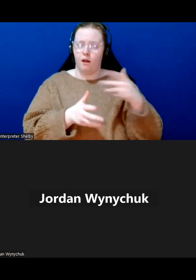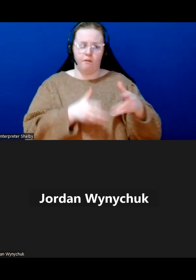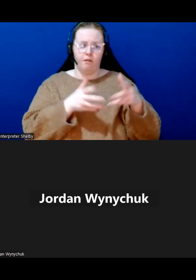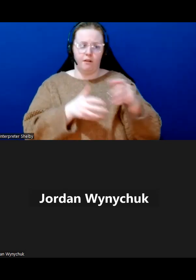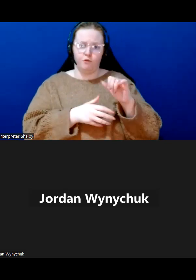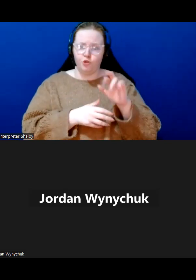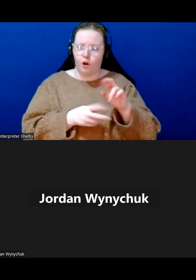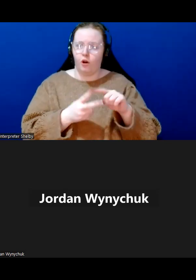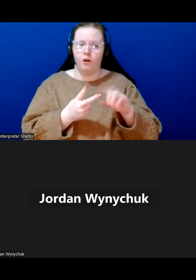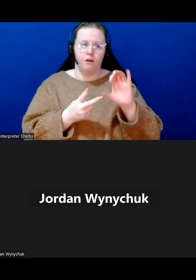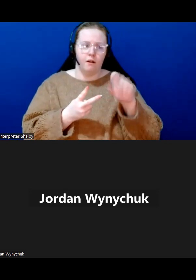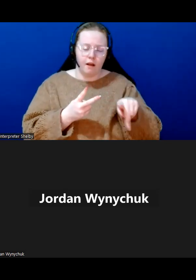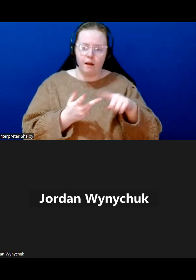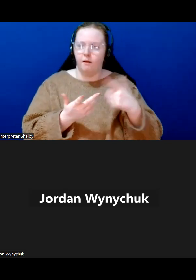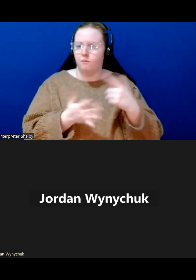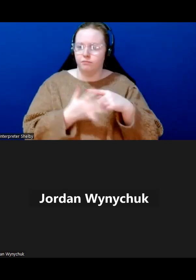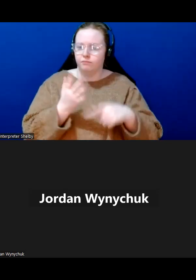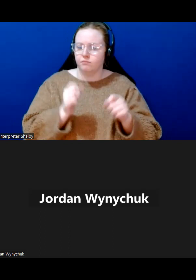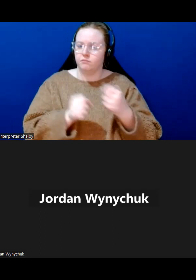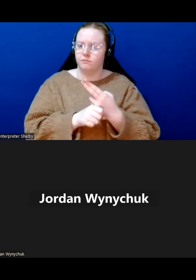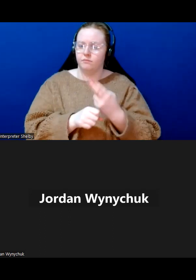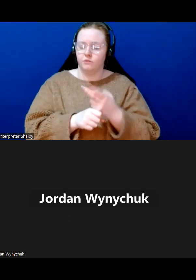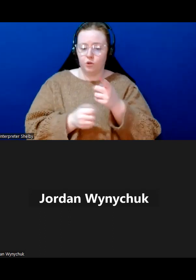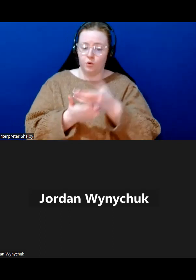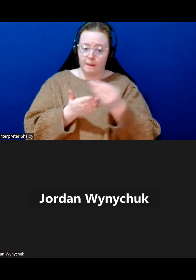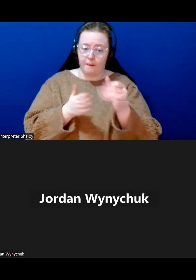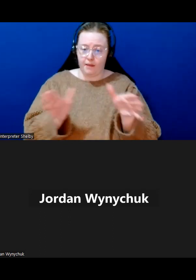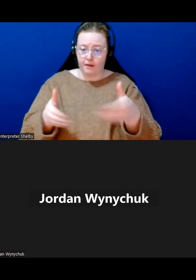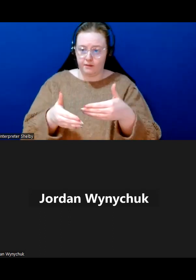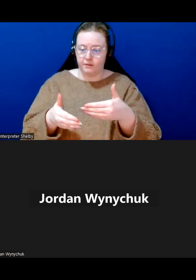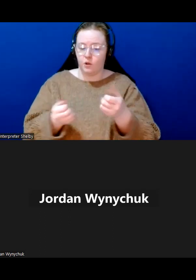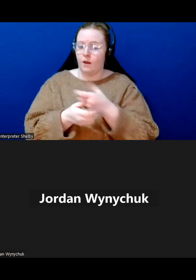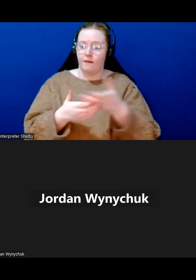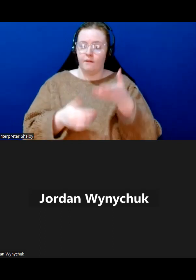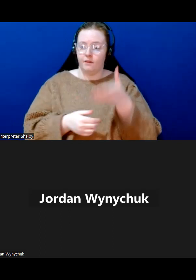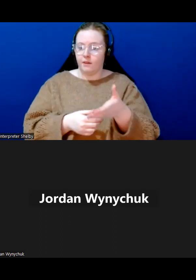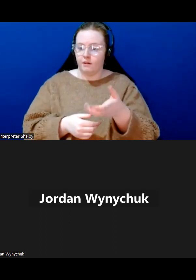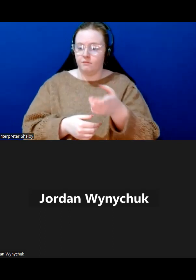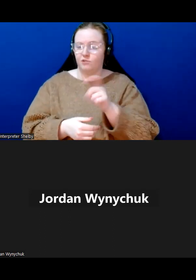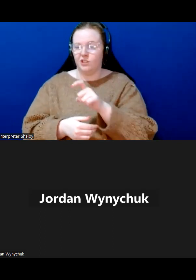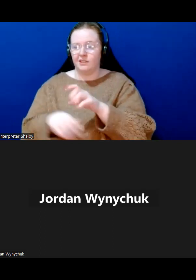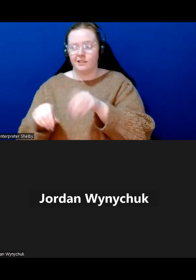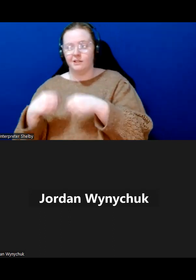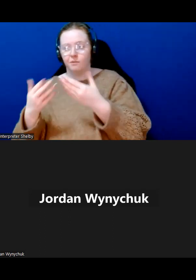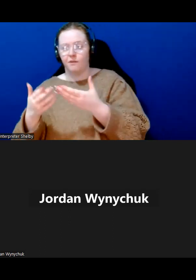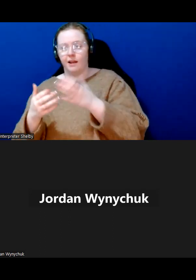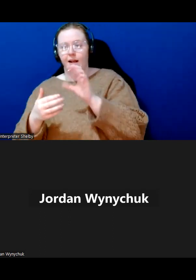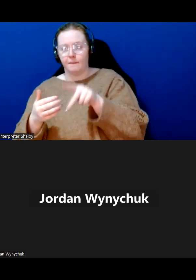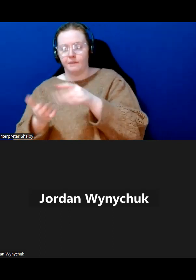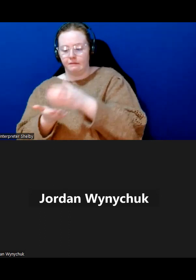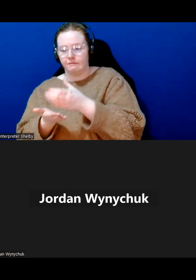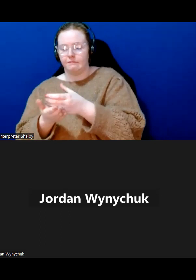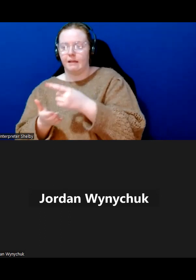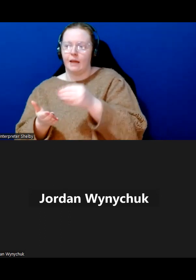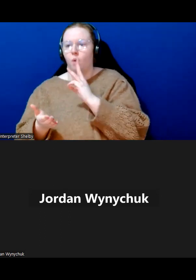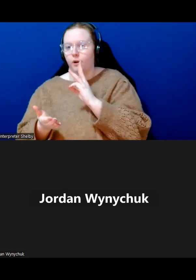ones are great if you want to do like a large group. You can purchase the kit and then it comes with everything. They just need to provide their own cups and you need to provide water.